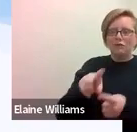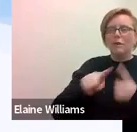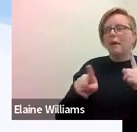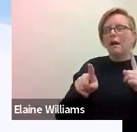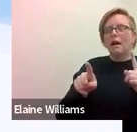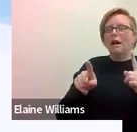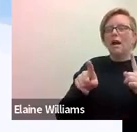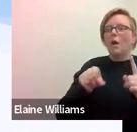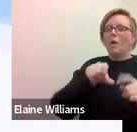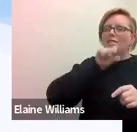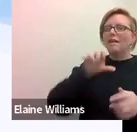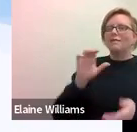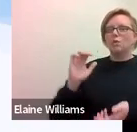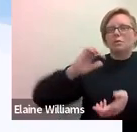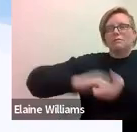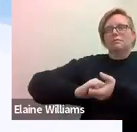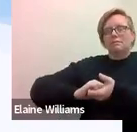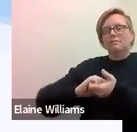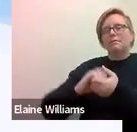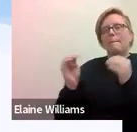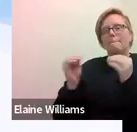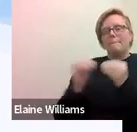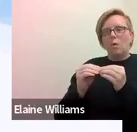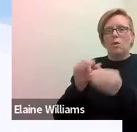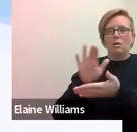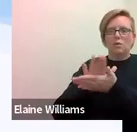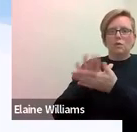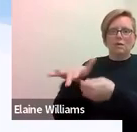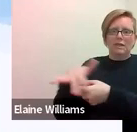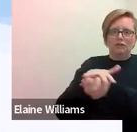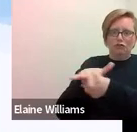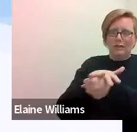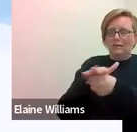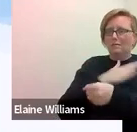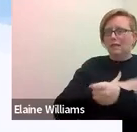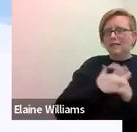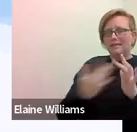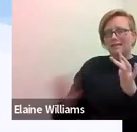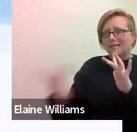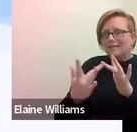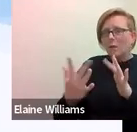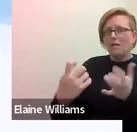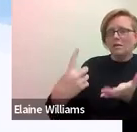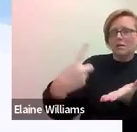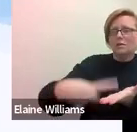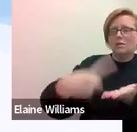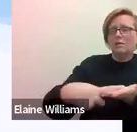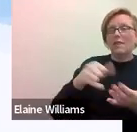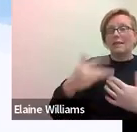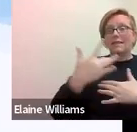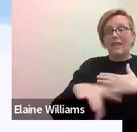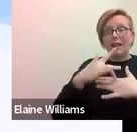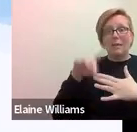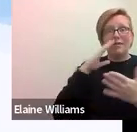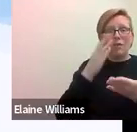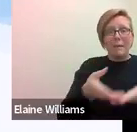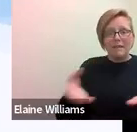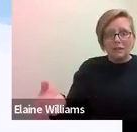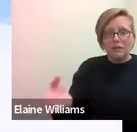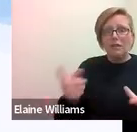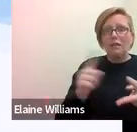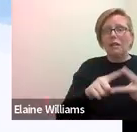with more districts. And so, you know, we can talk about the funding that's available for materials and